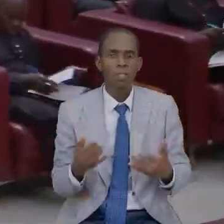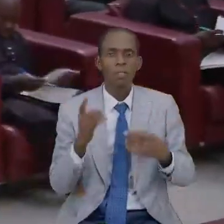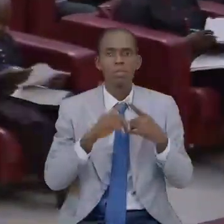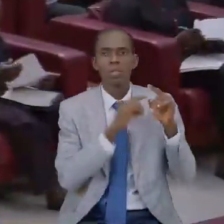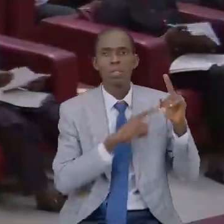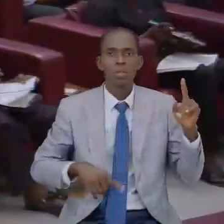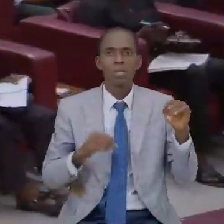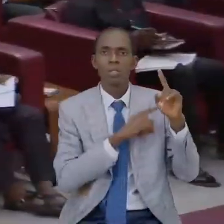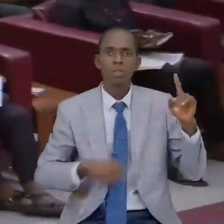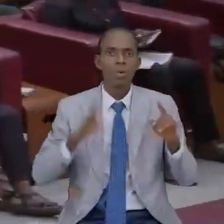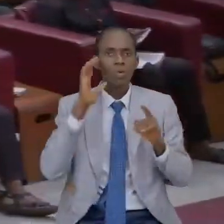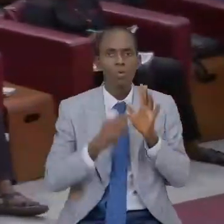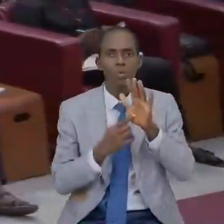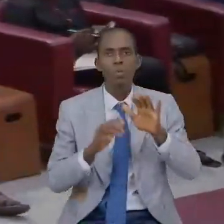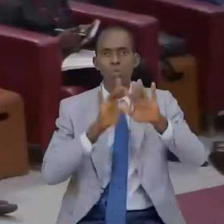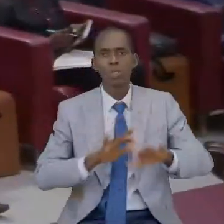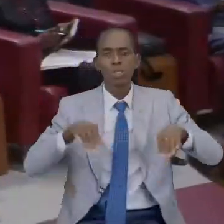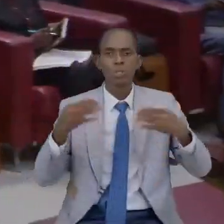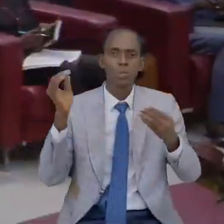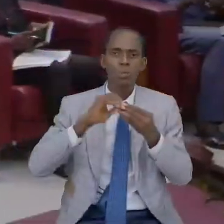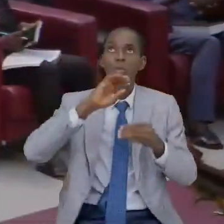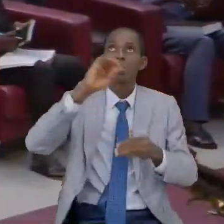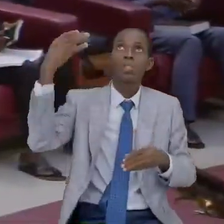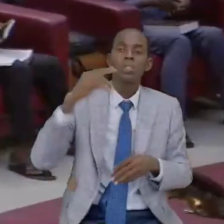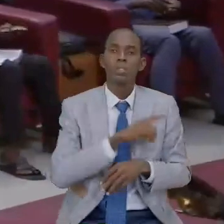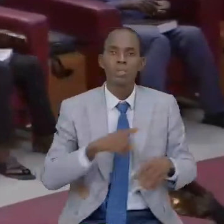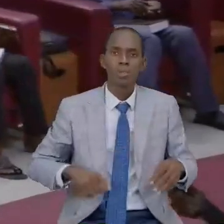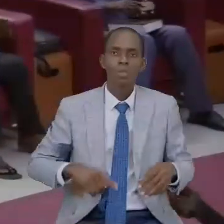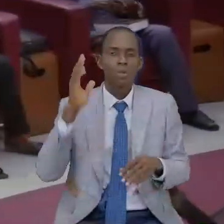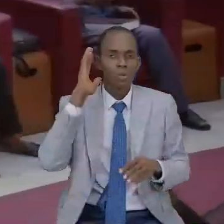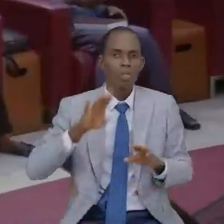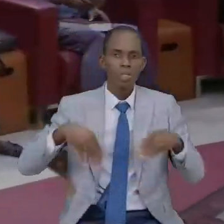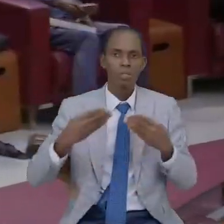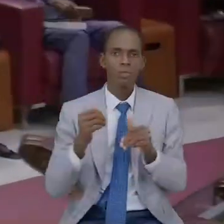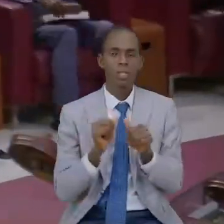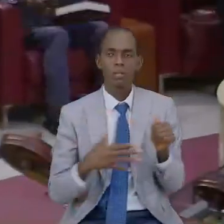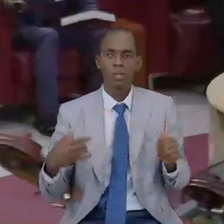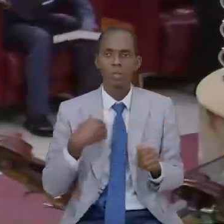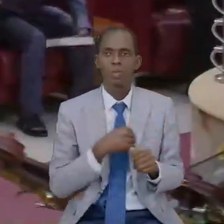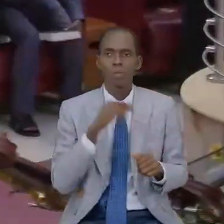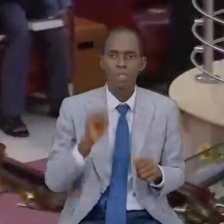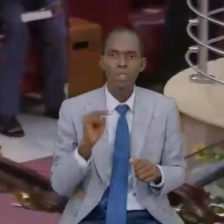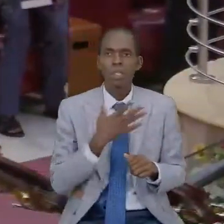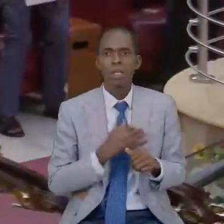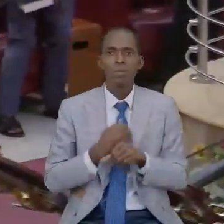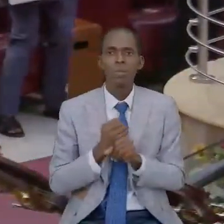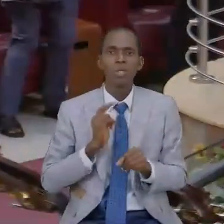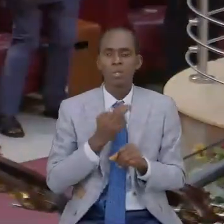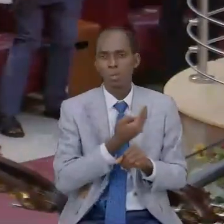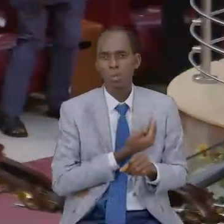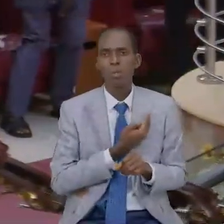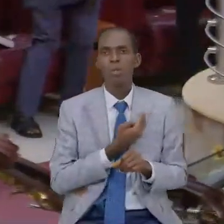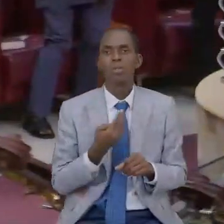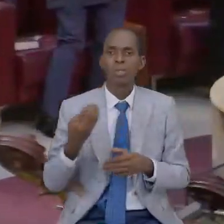the Lord. And the Lord will show mercy, will give more grace, and the Lord will give everything we need. And then he'll make